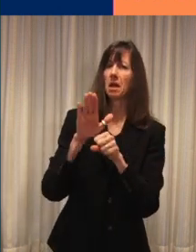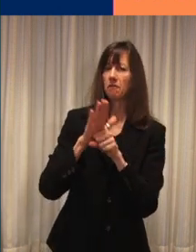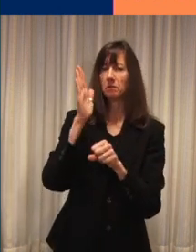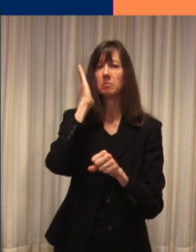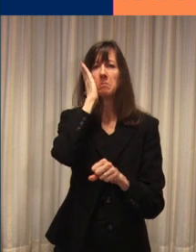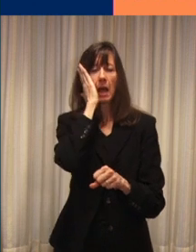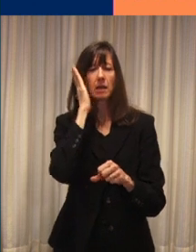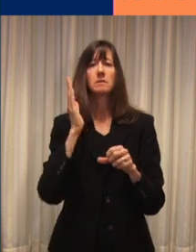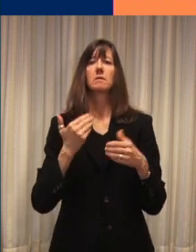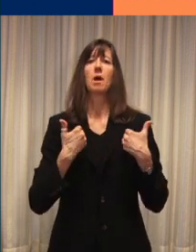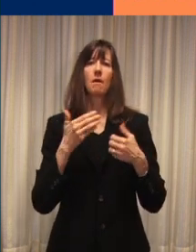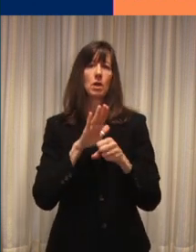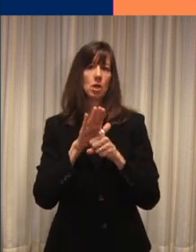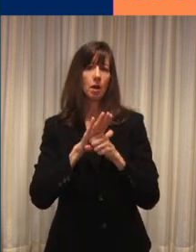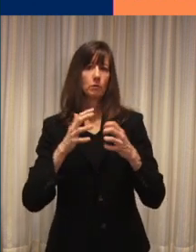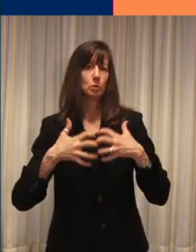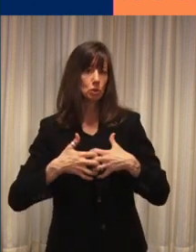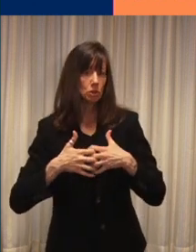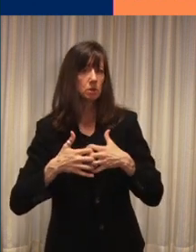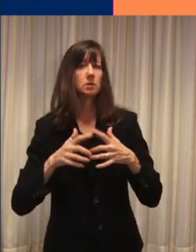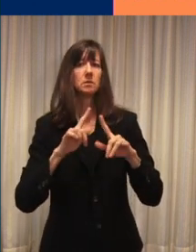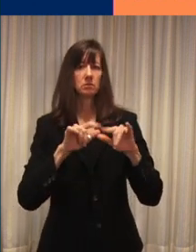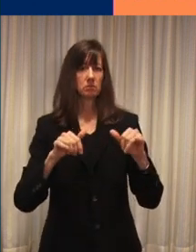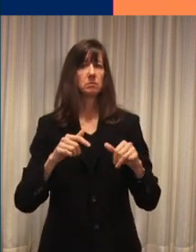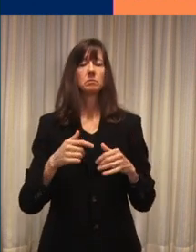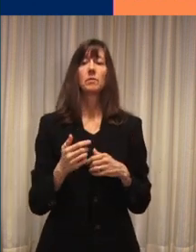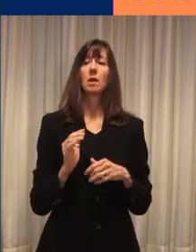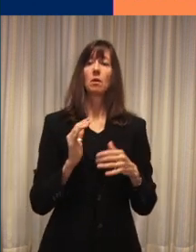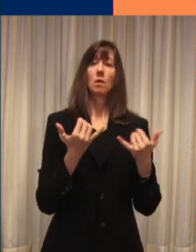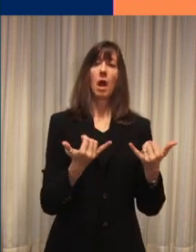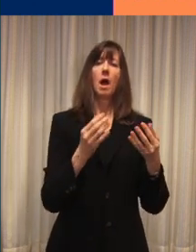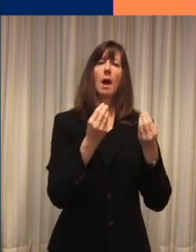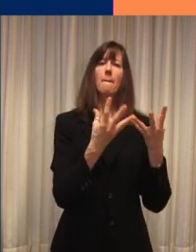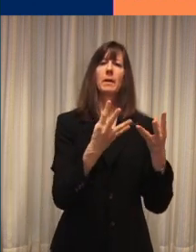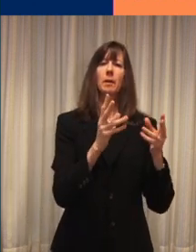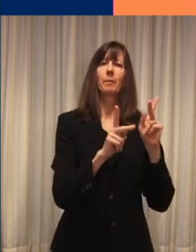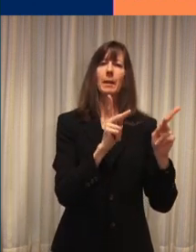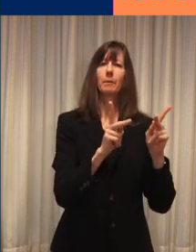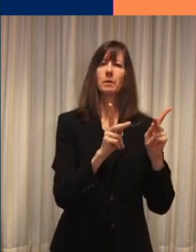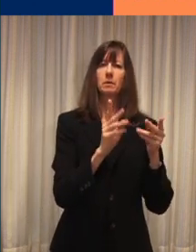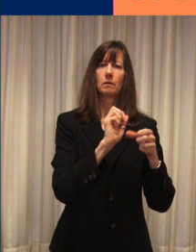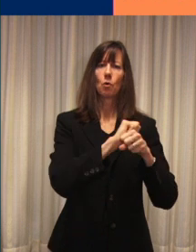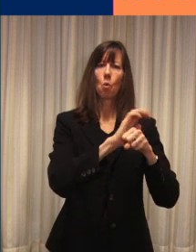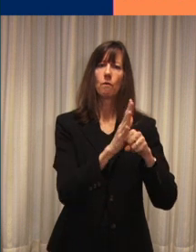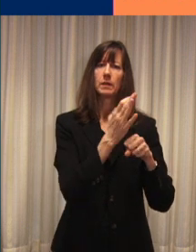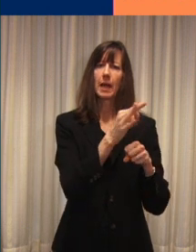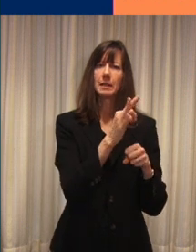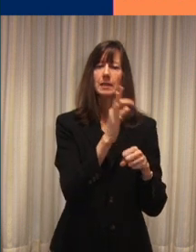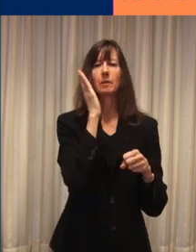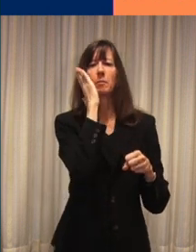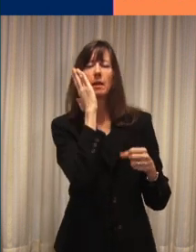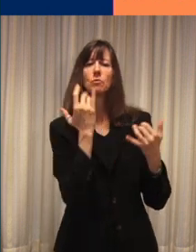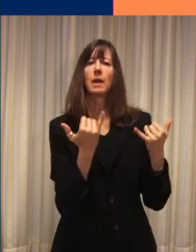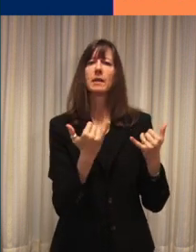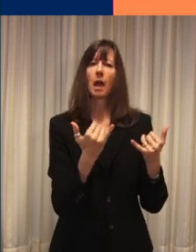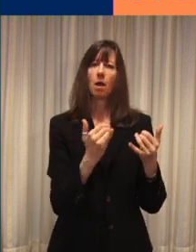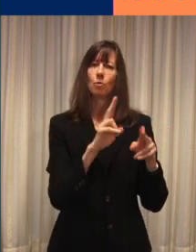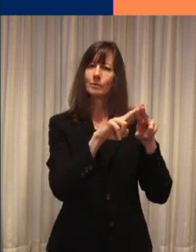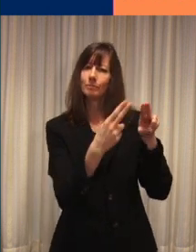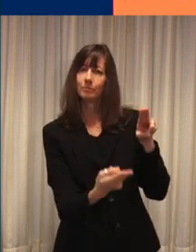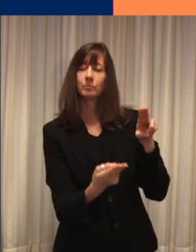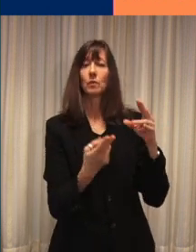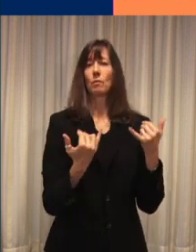need. The number of COVID-19 patients in hospital beds is down. We're now at 27. We were